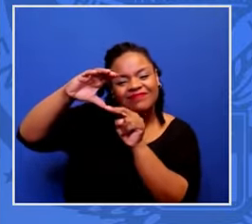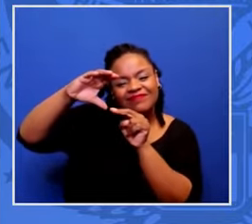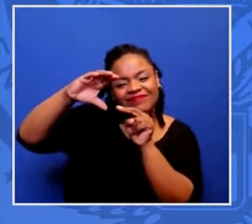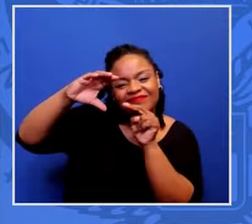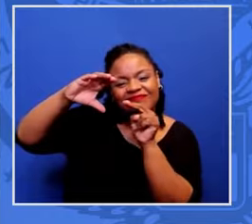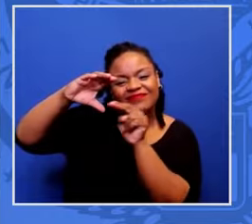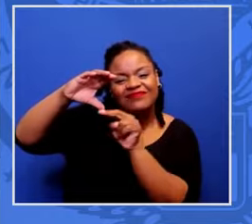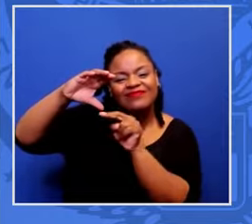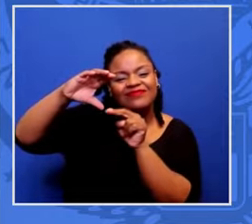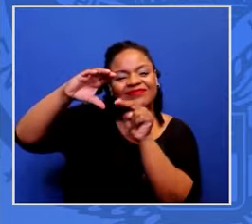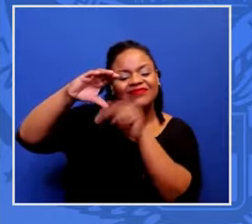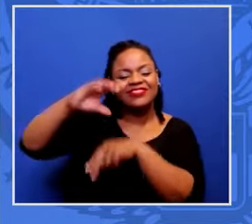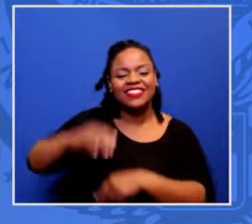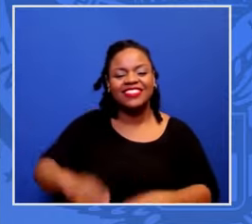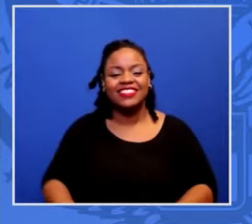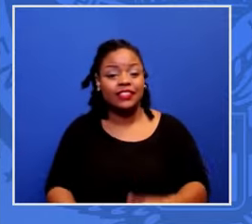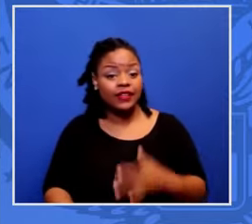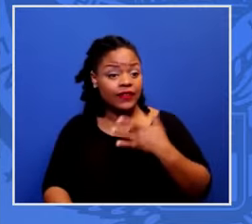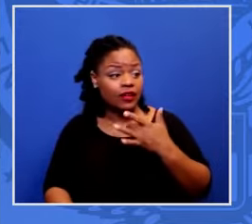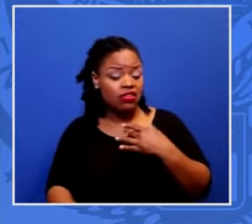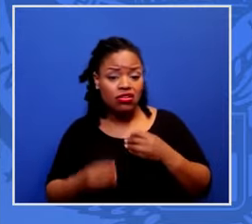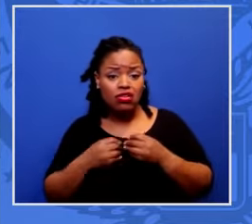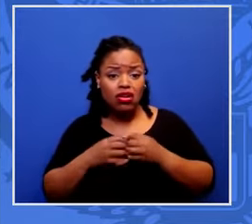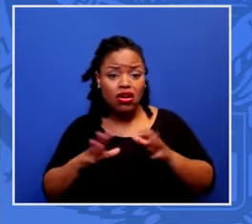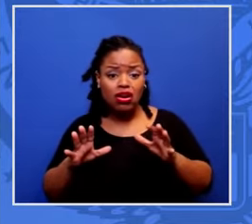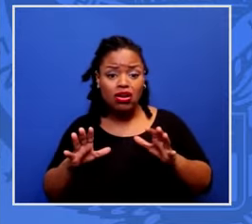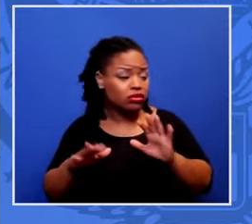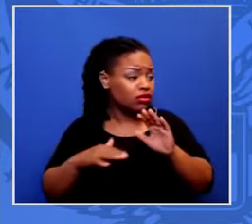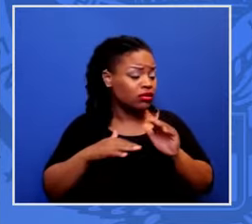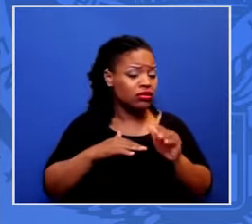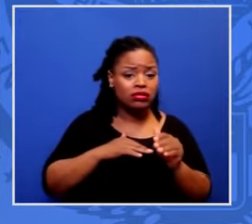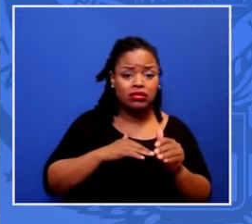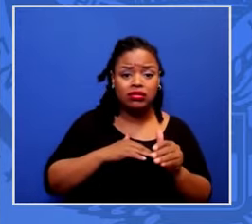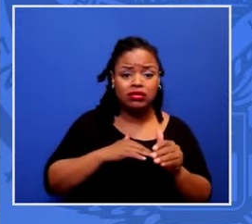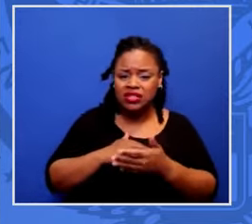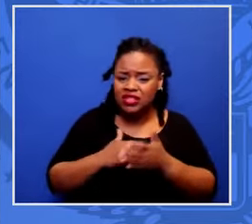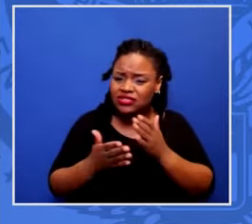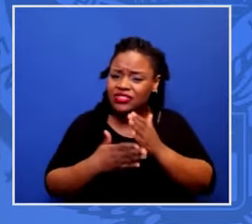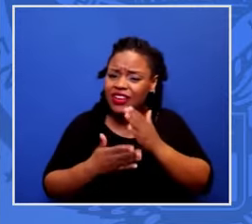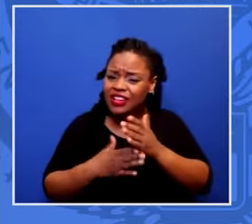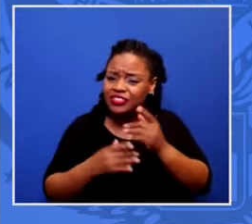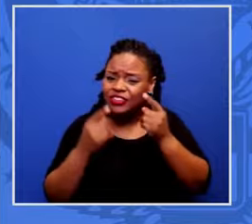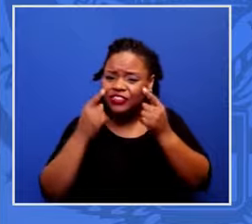lost in the night, it's okay. Just as